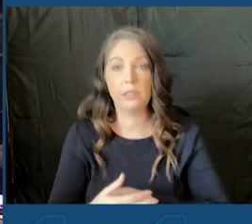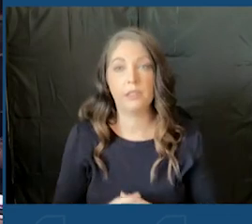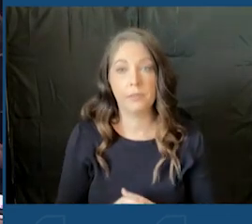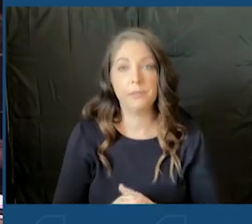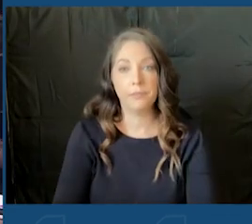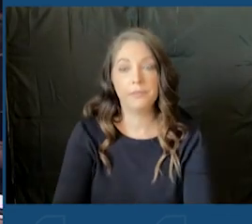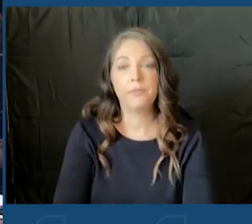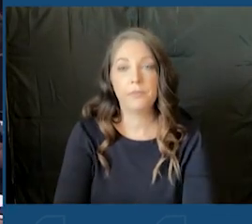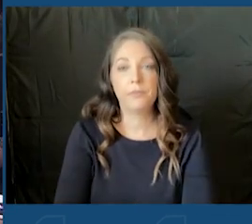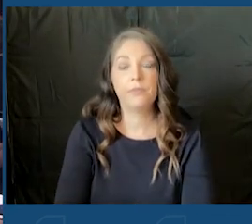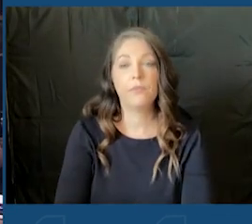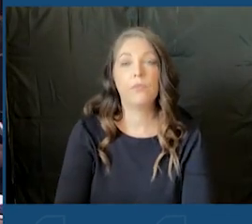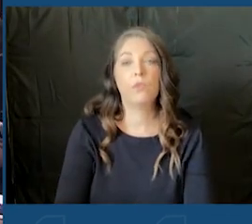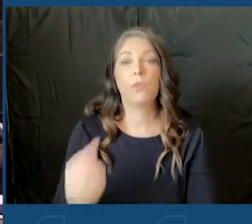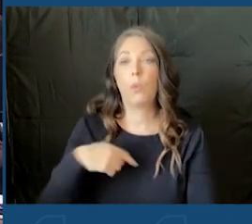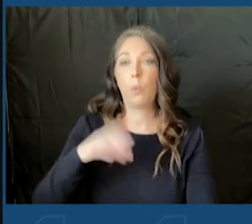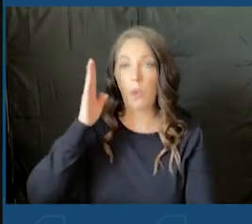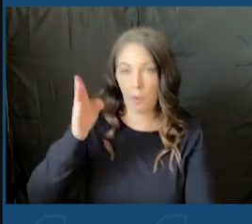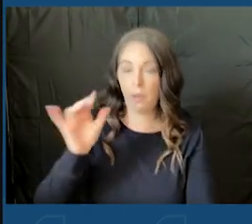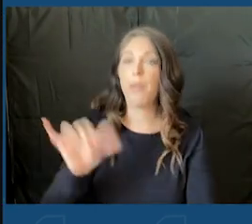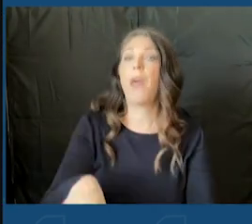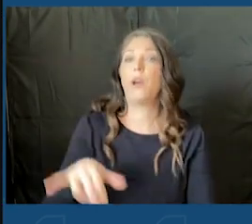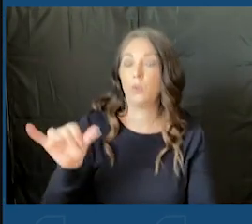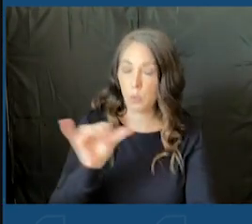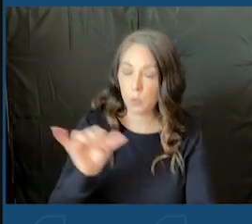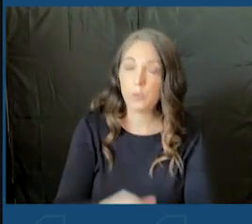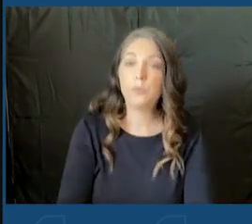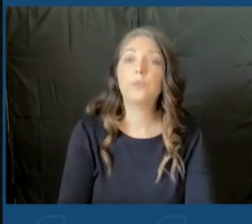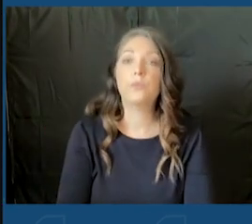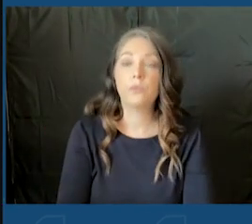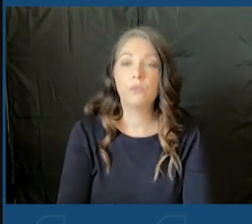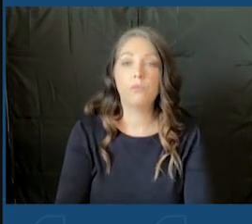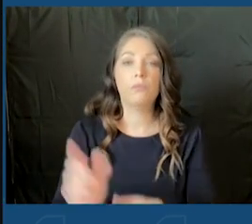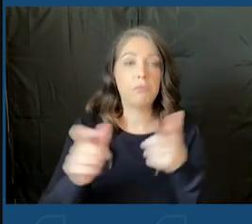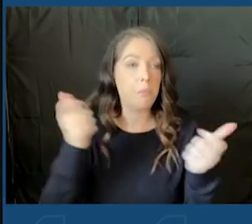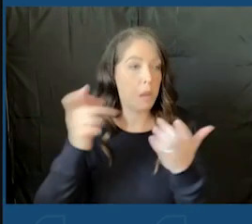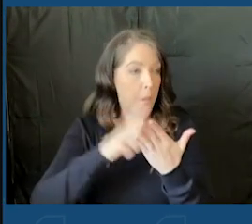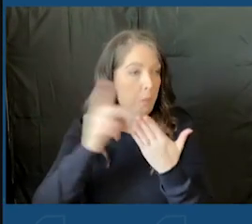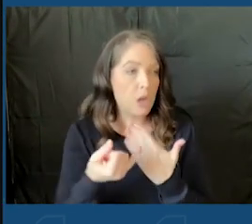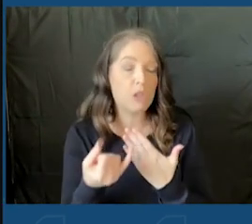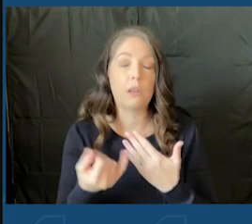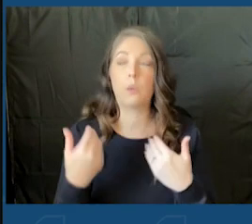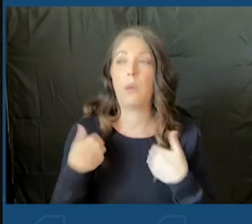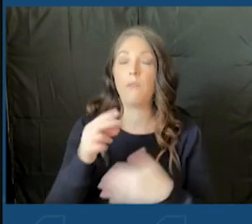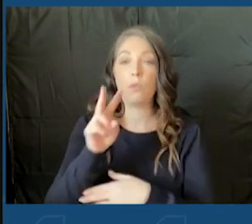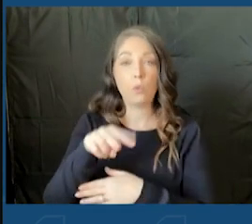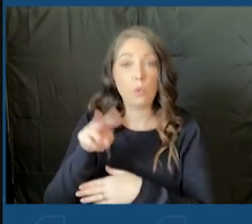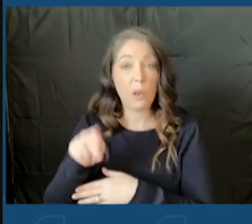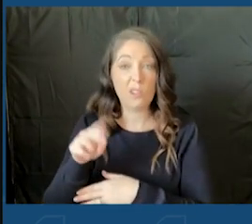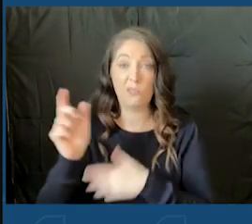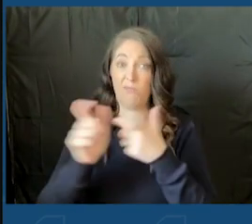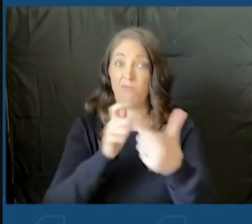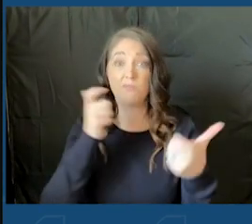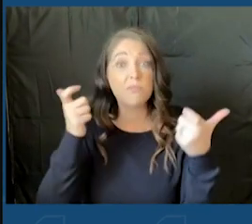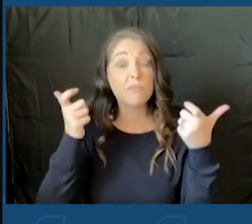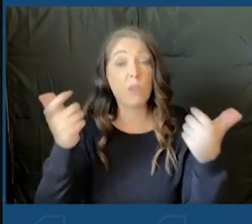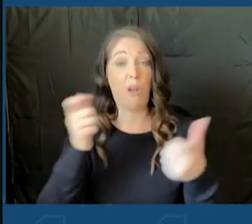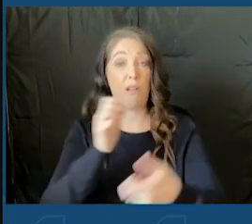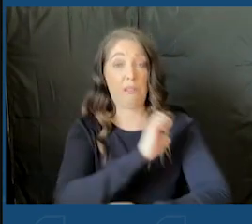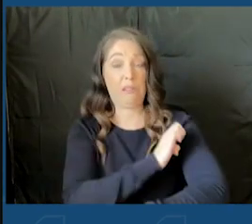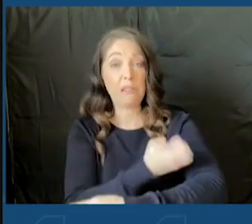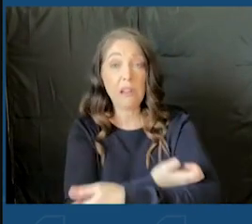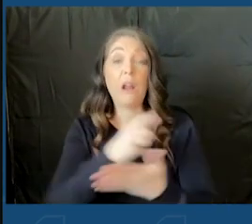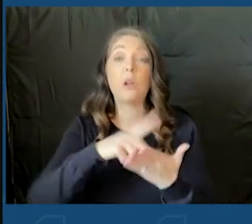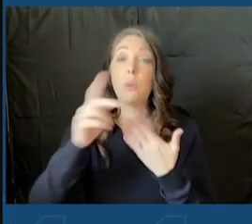So we'll be doing this as well. Also, major projects. We have 22 major large-scale energy projects under